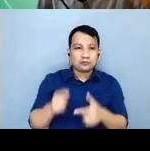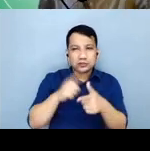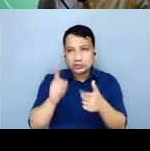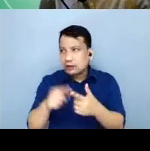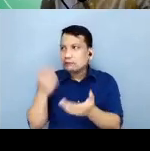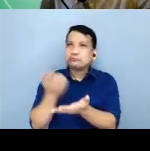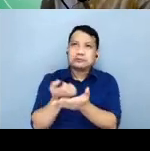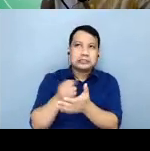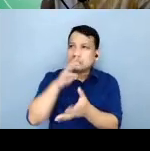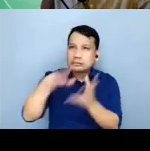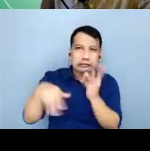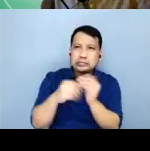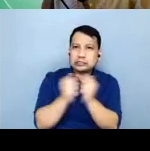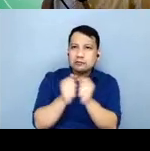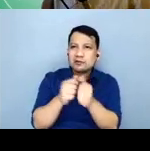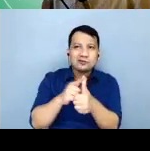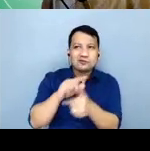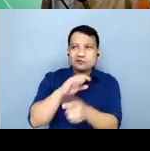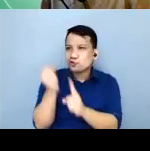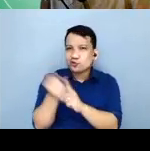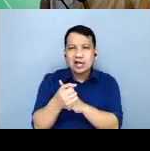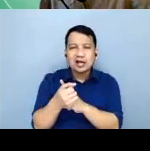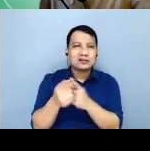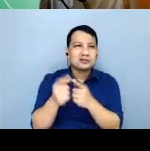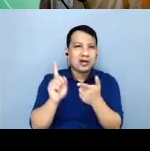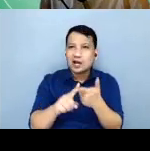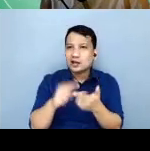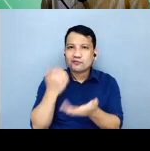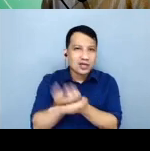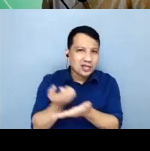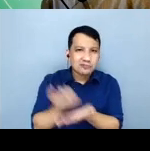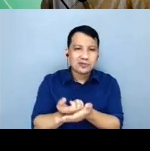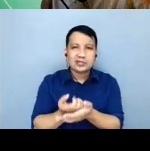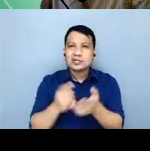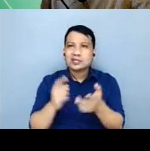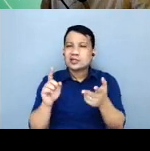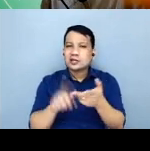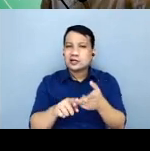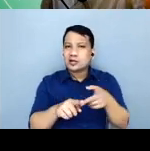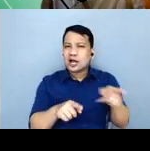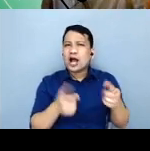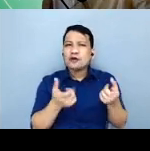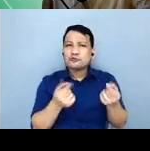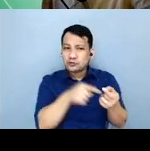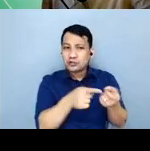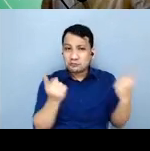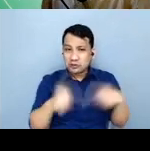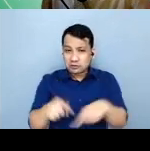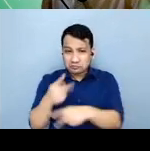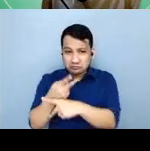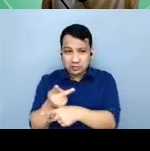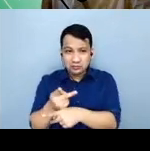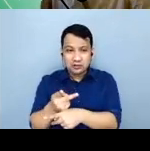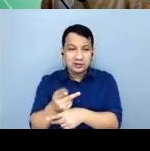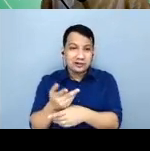economic or environmental factors of this plan to be more sustainable, you end up with a product that only